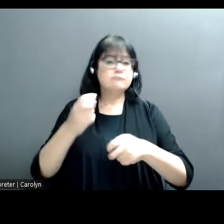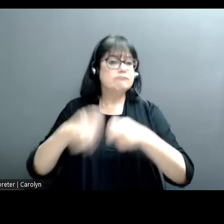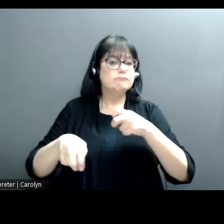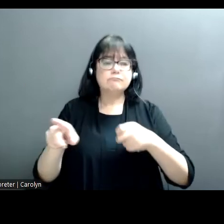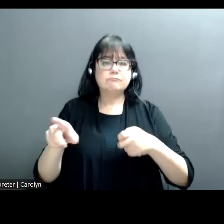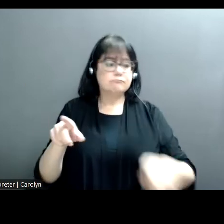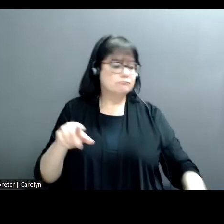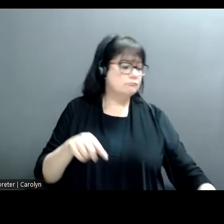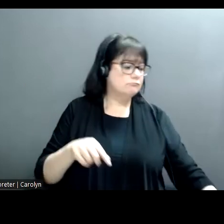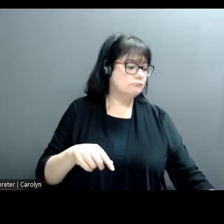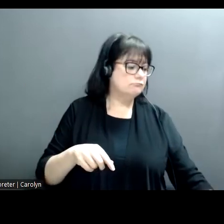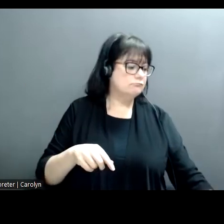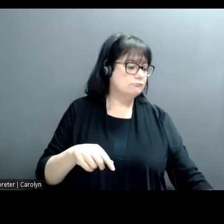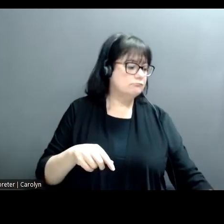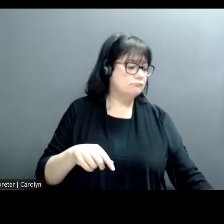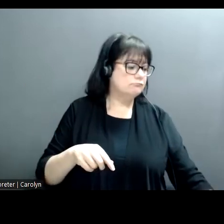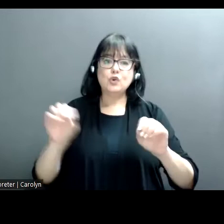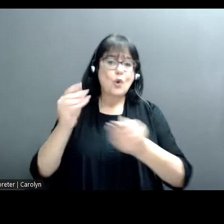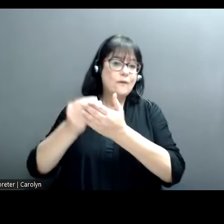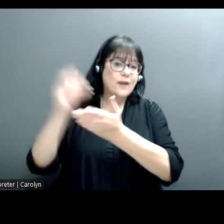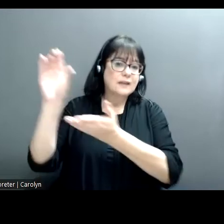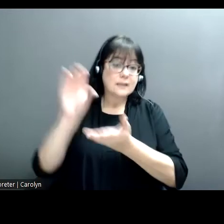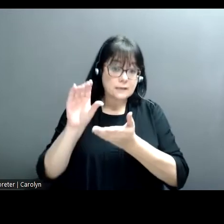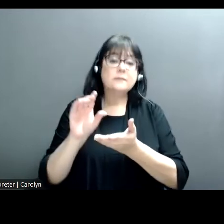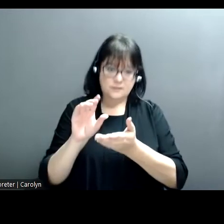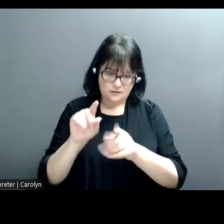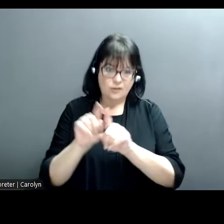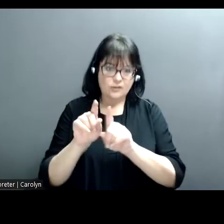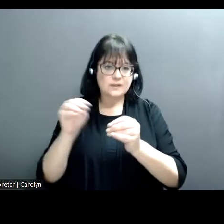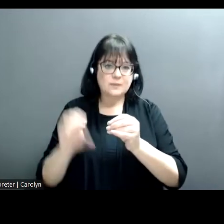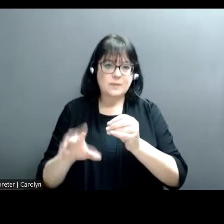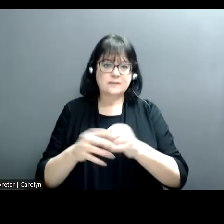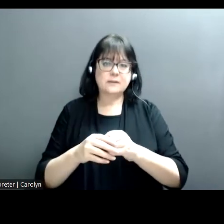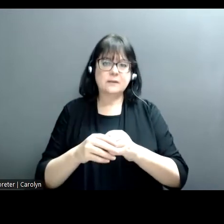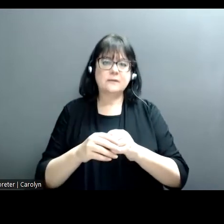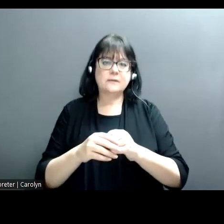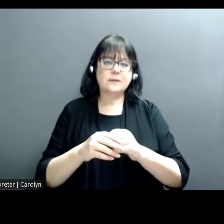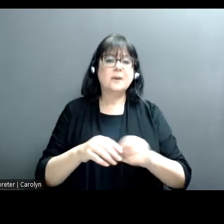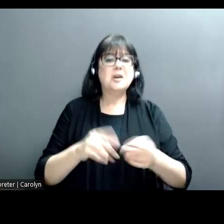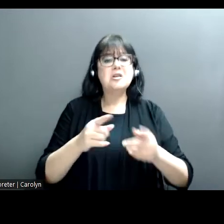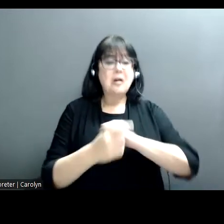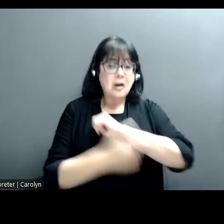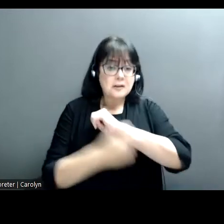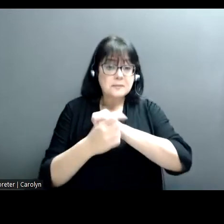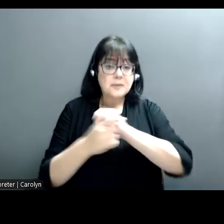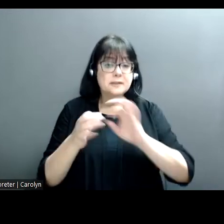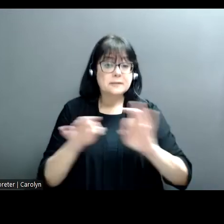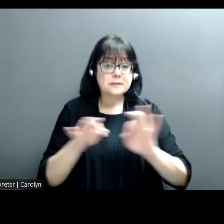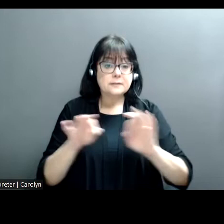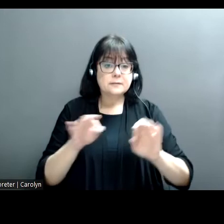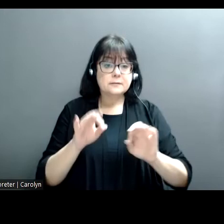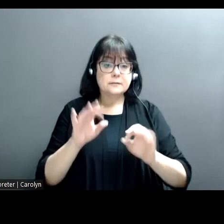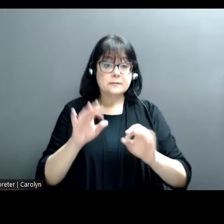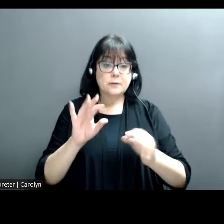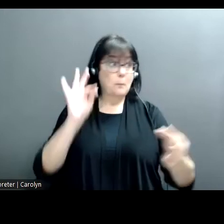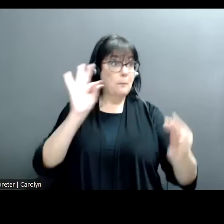funding it necessarily, often very expensive. So whilst it's not perfect, it reflects a trend to using